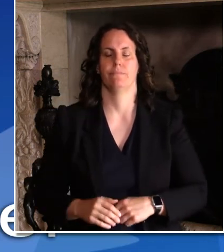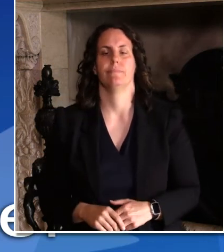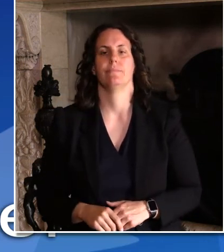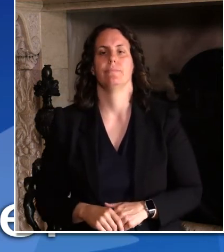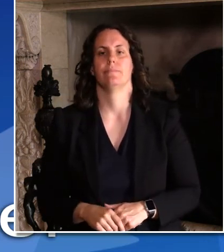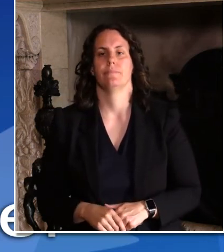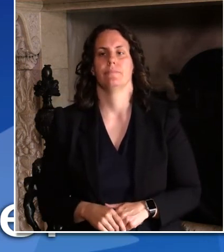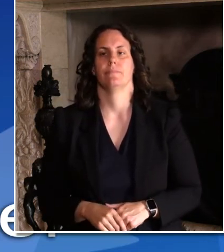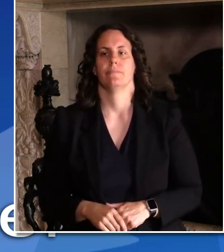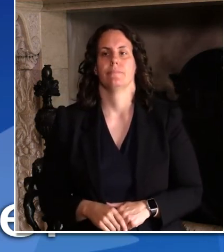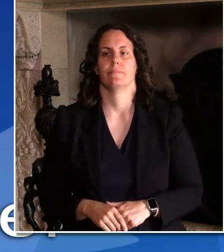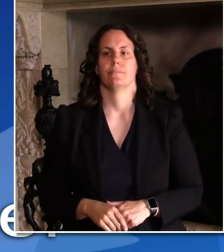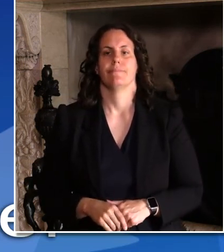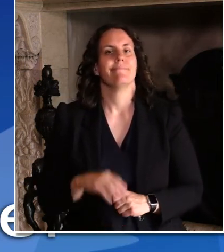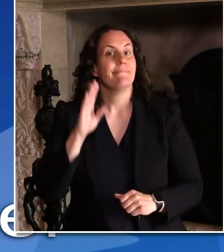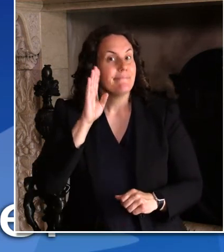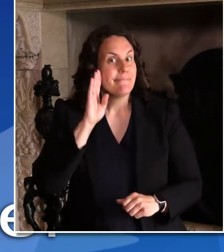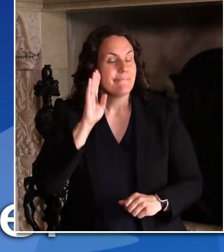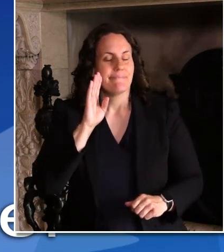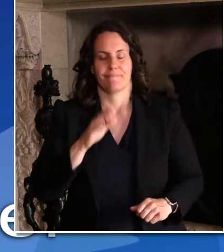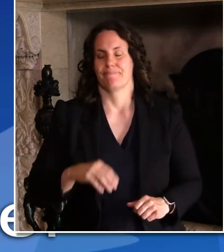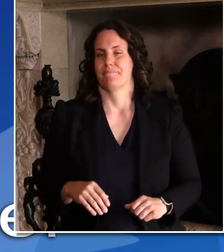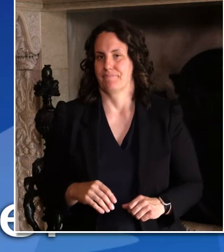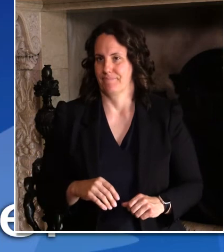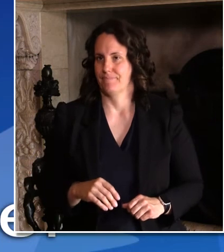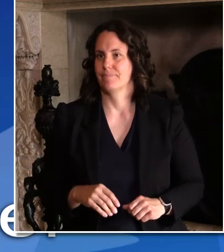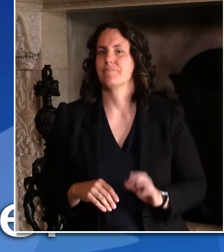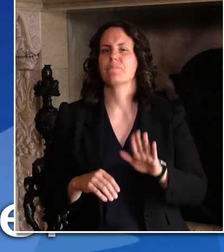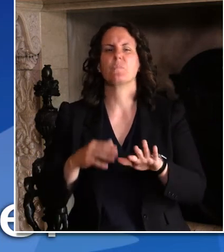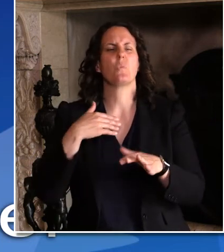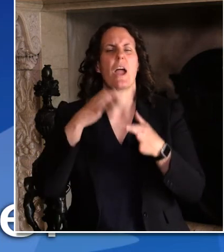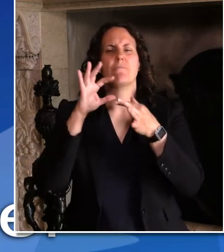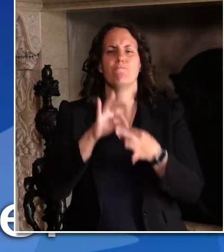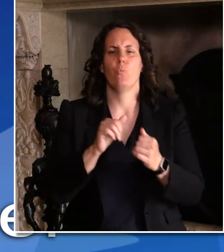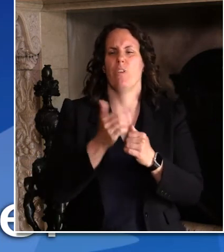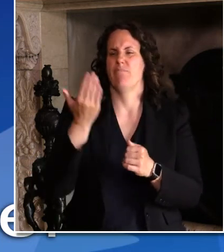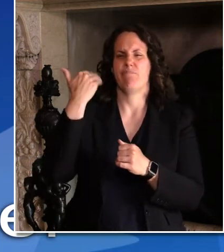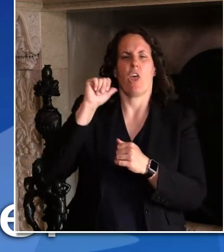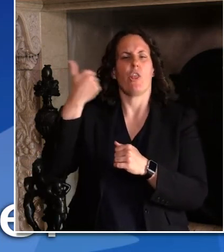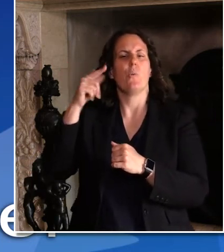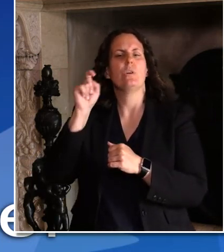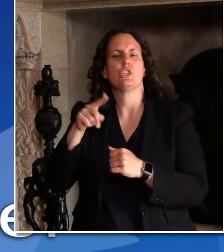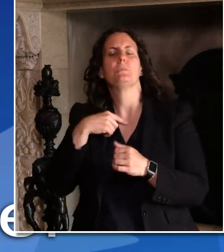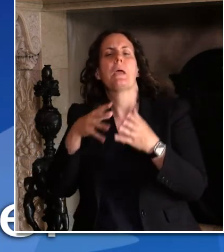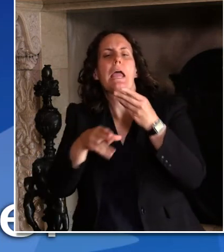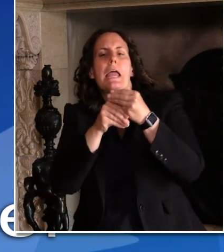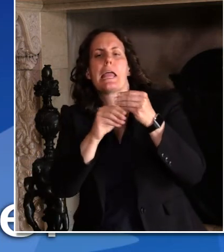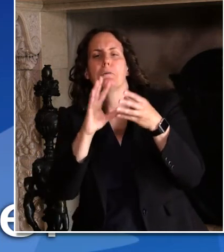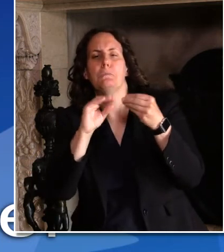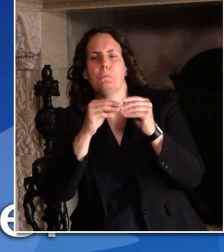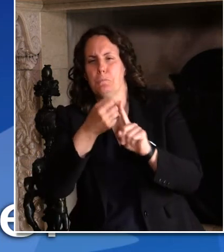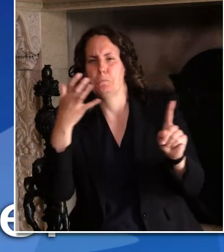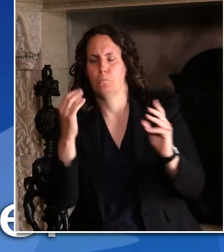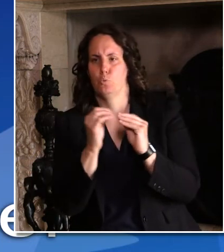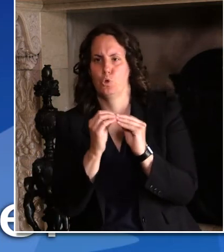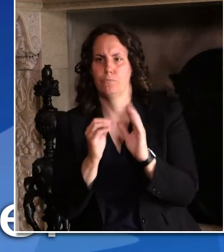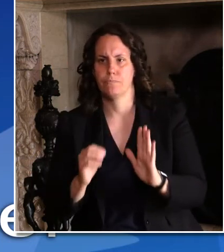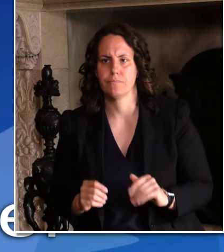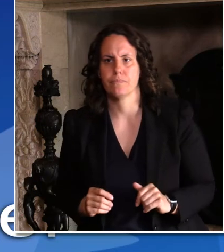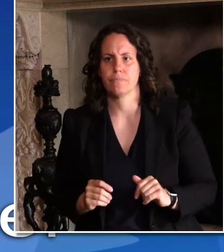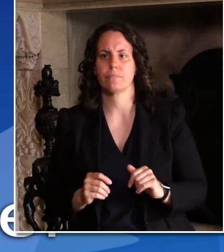Yes, thanks for taking my call. Mine is a follow-up question to something that was asked earlier as far as state funding